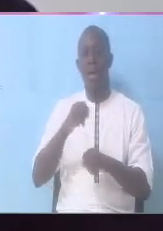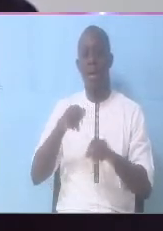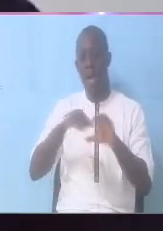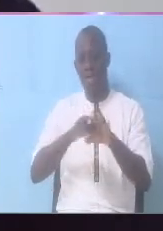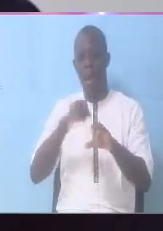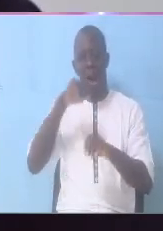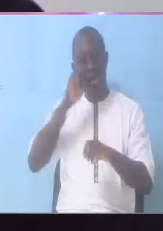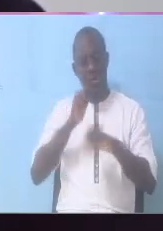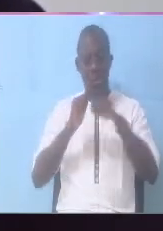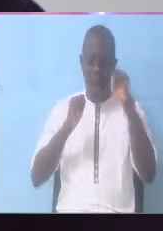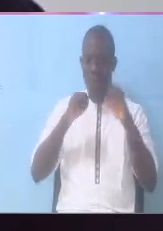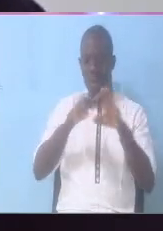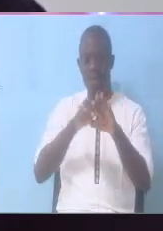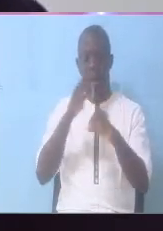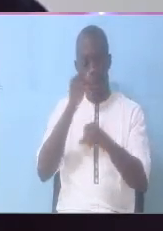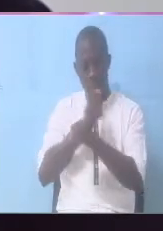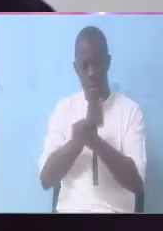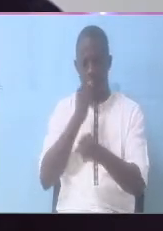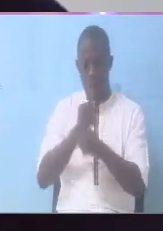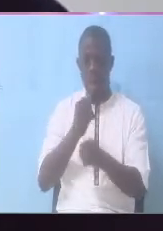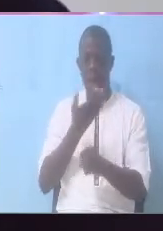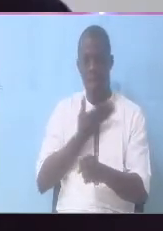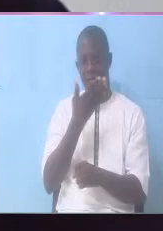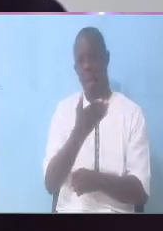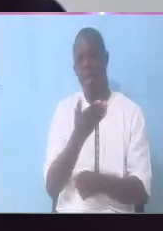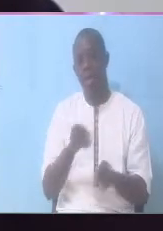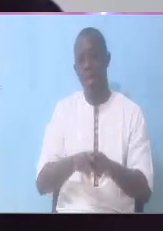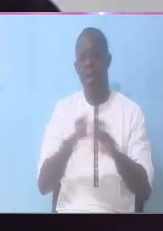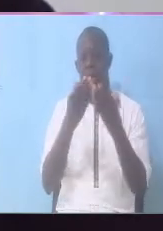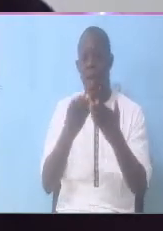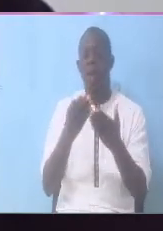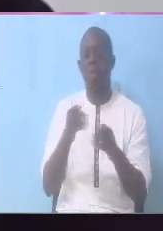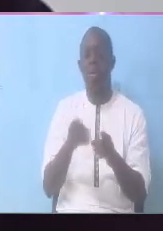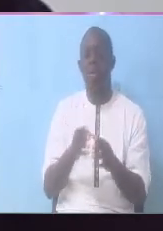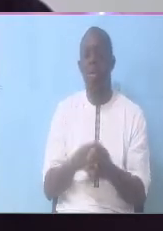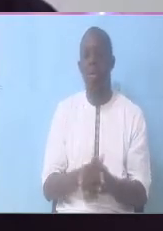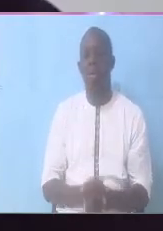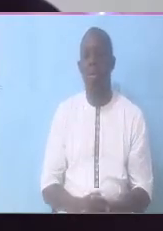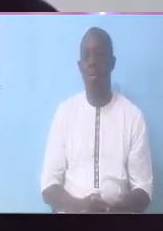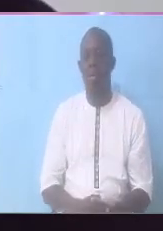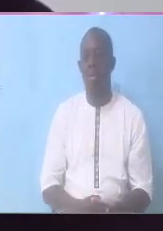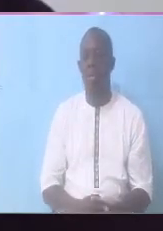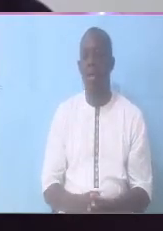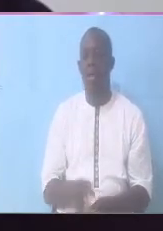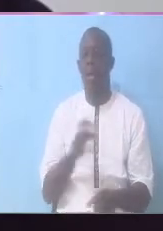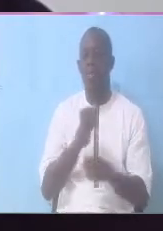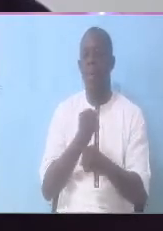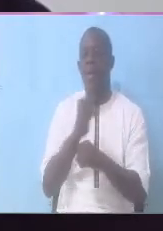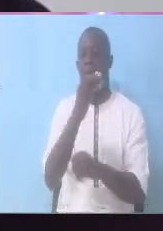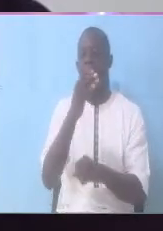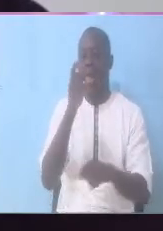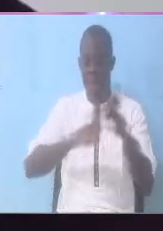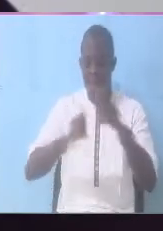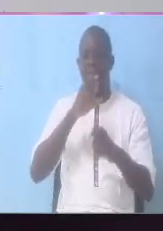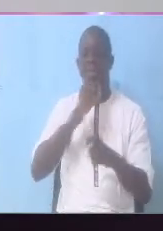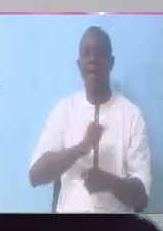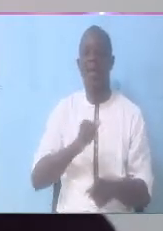subujani kanyimi kasubujani kanyimi. Solo Bojan came with these people and they went inside one.